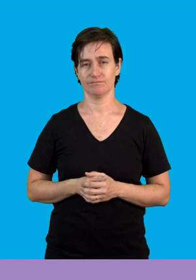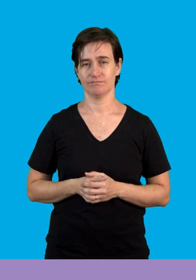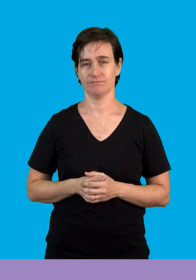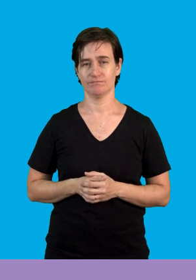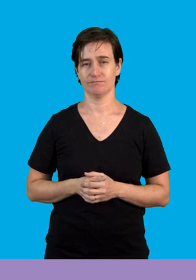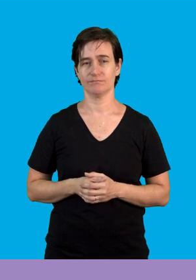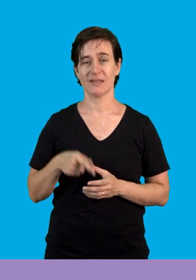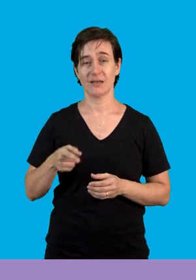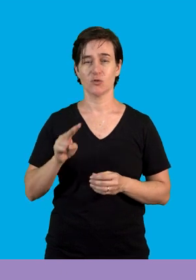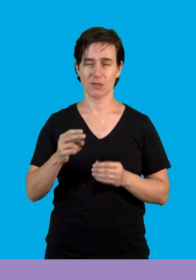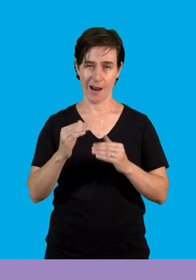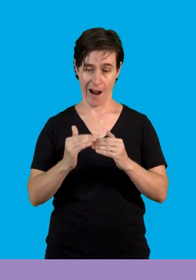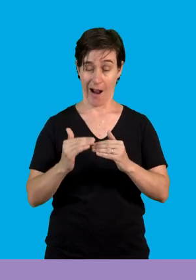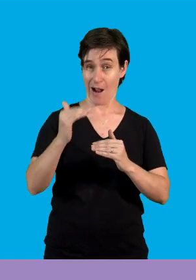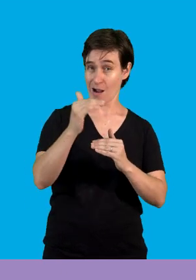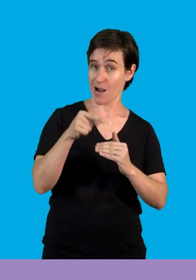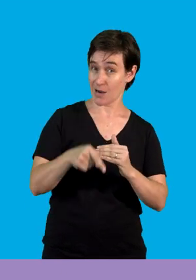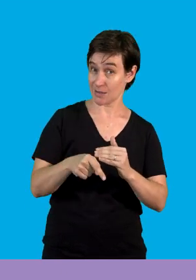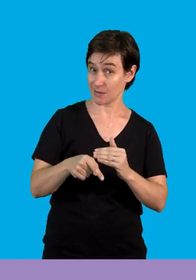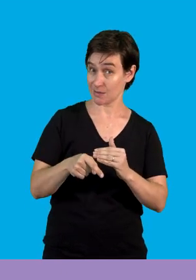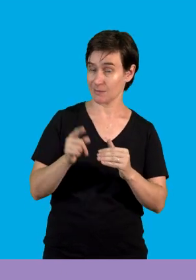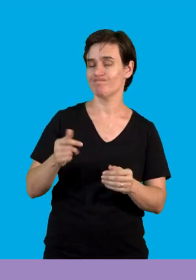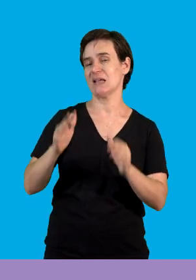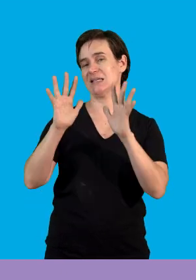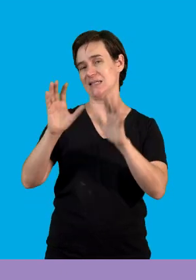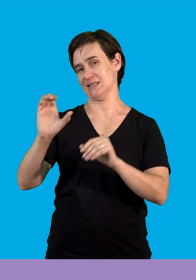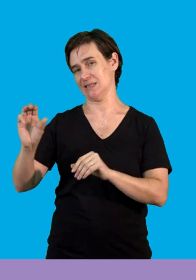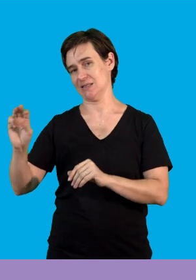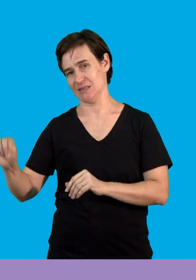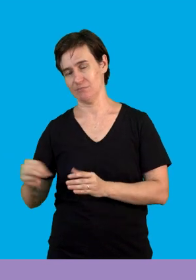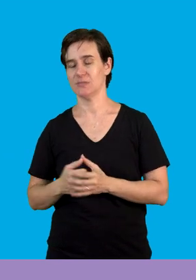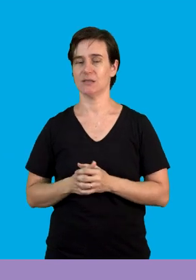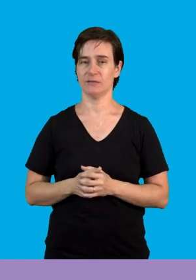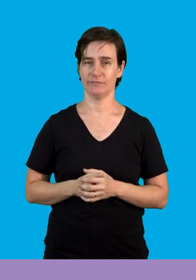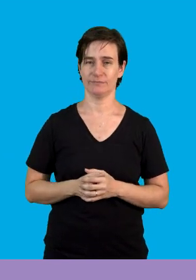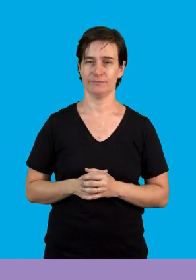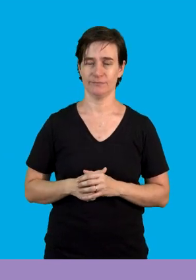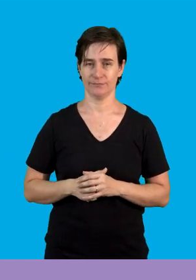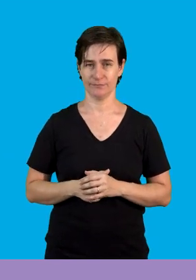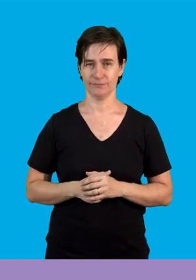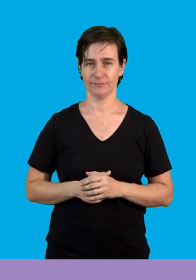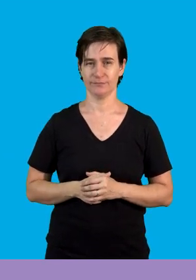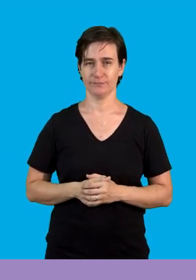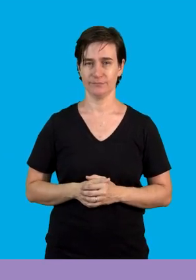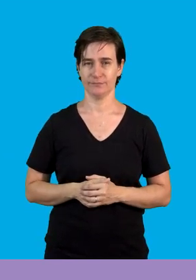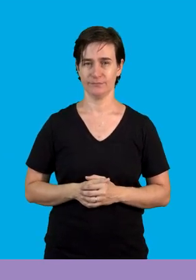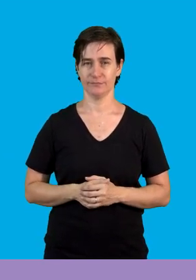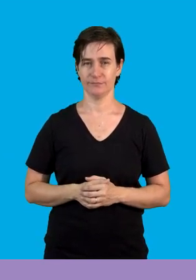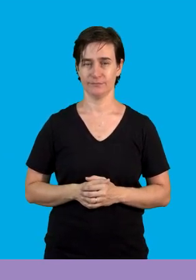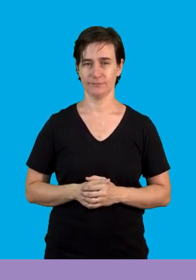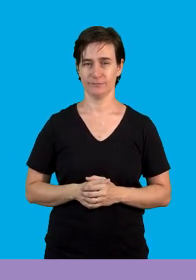And of course, we are going to multiply this by the height, and that height is the 10